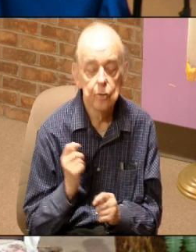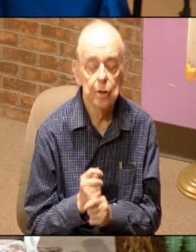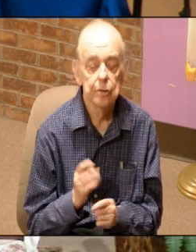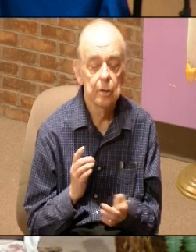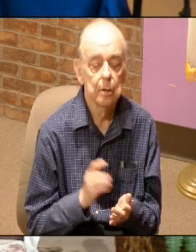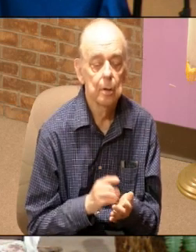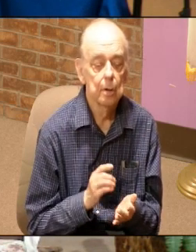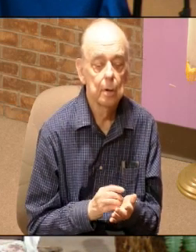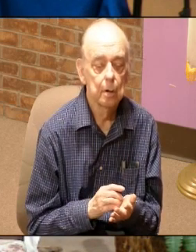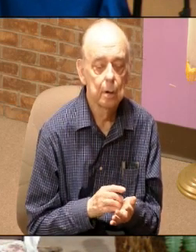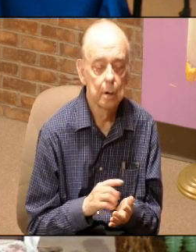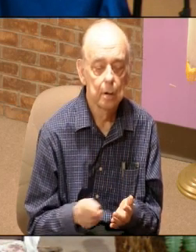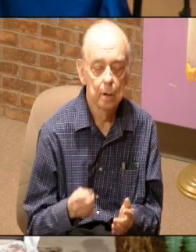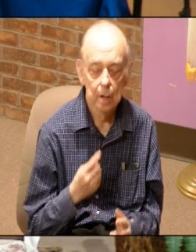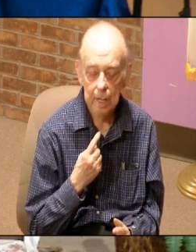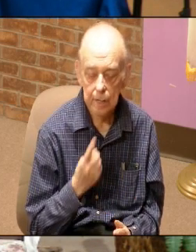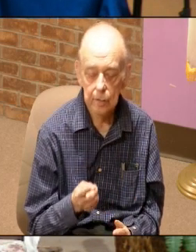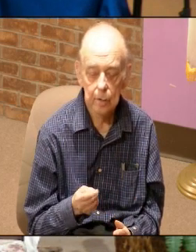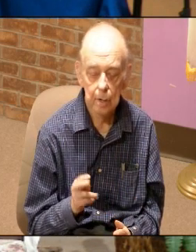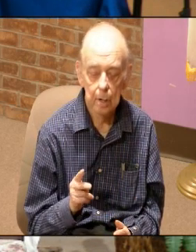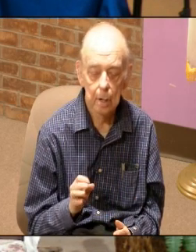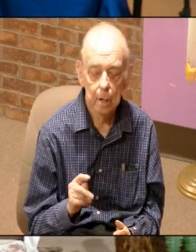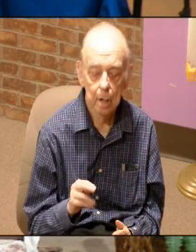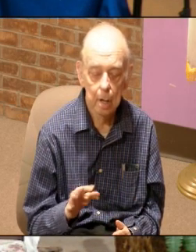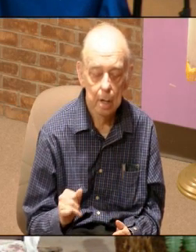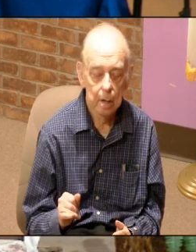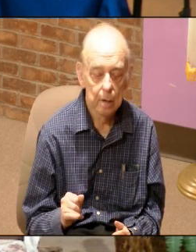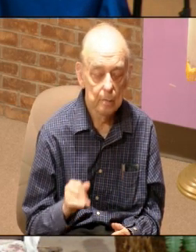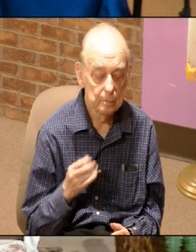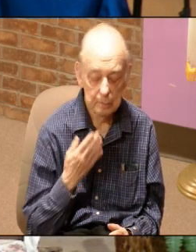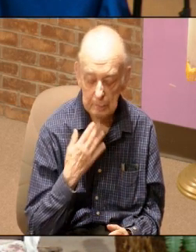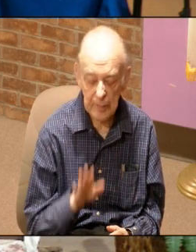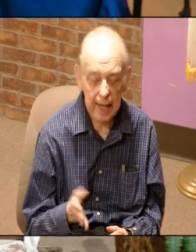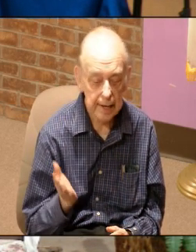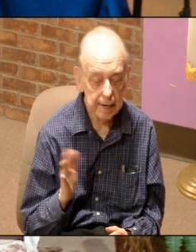they had told her that her kidneys were shot they would never be the same